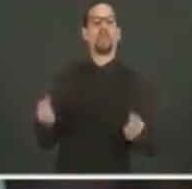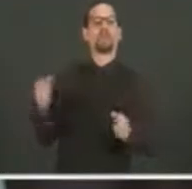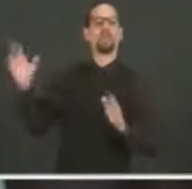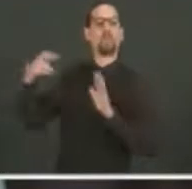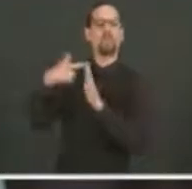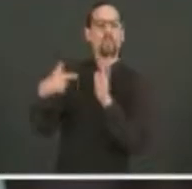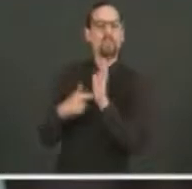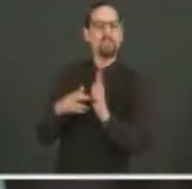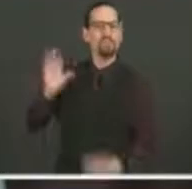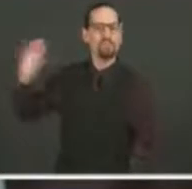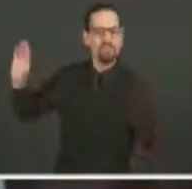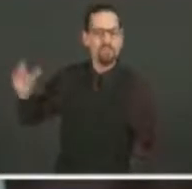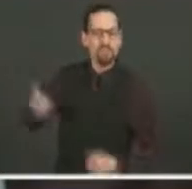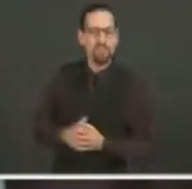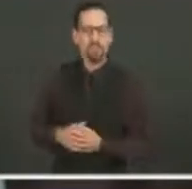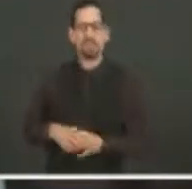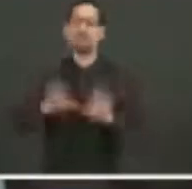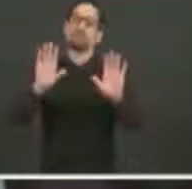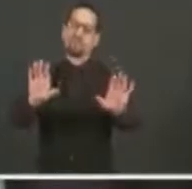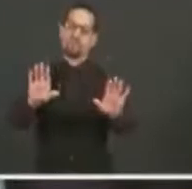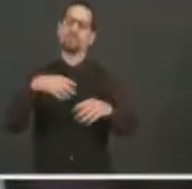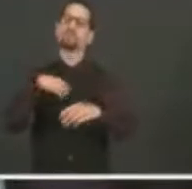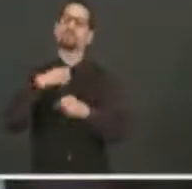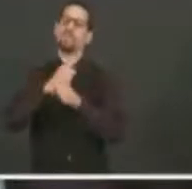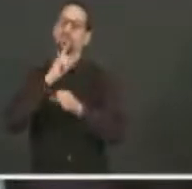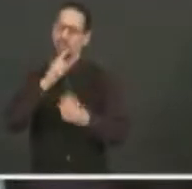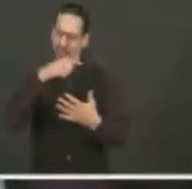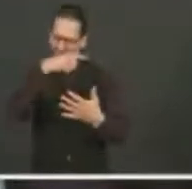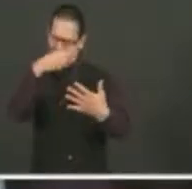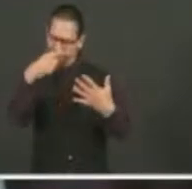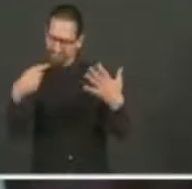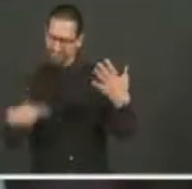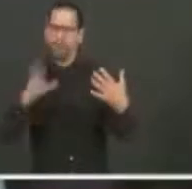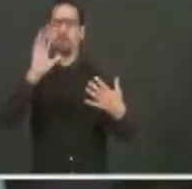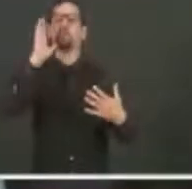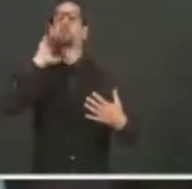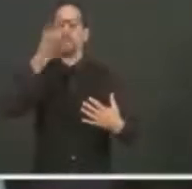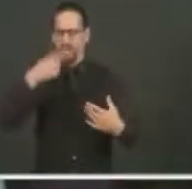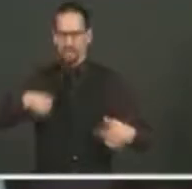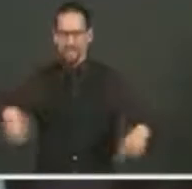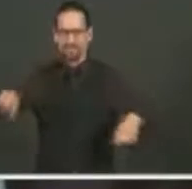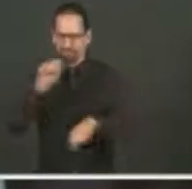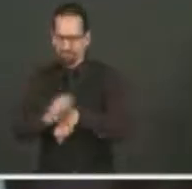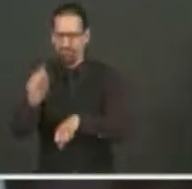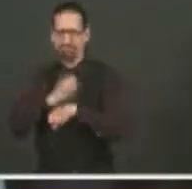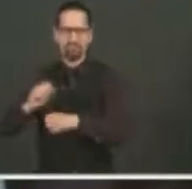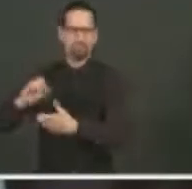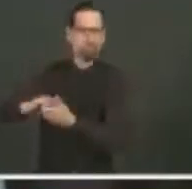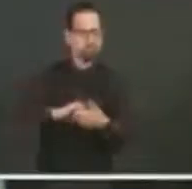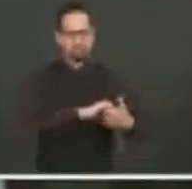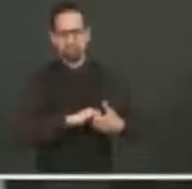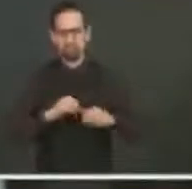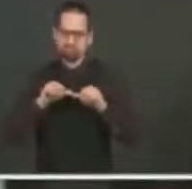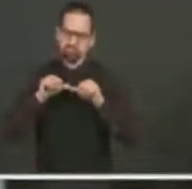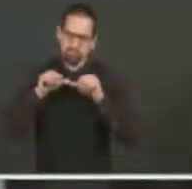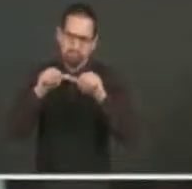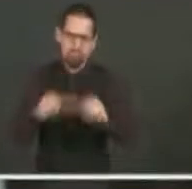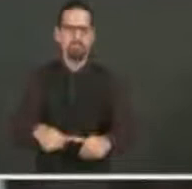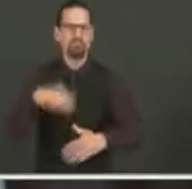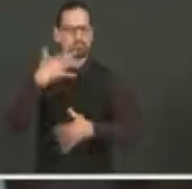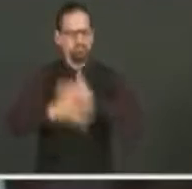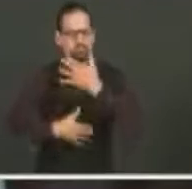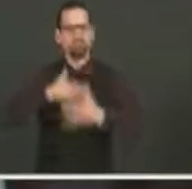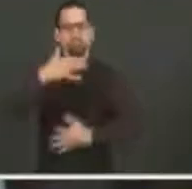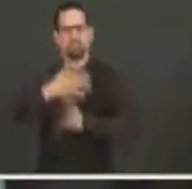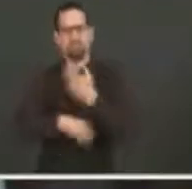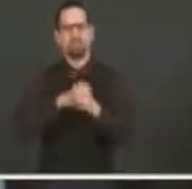going to get there. I don't know exactly how as I stand here today, but we're going to figure it out because it's the right thing to do.